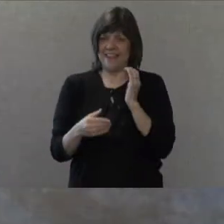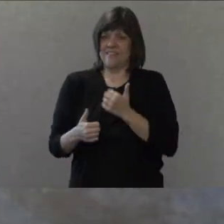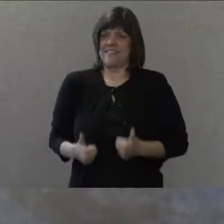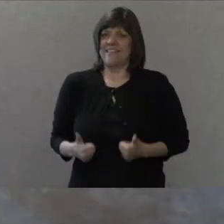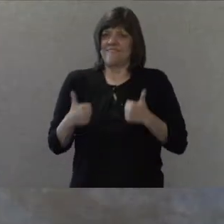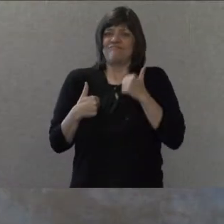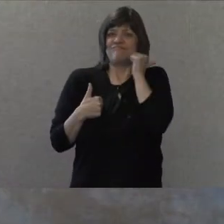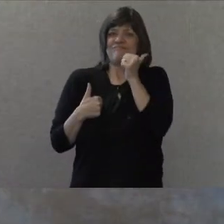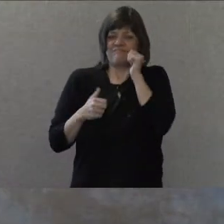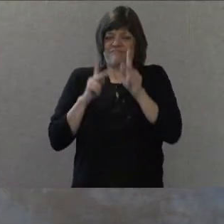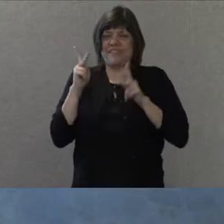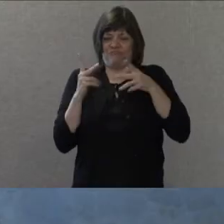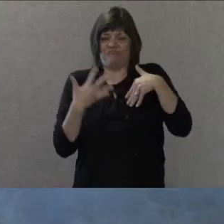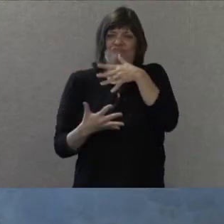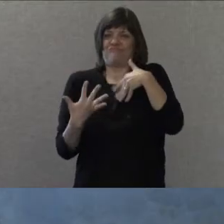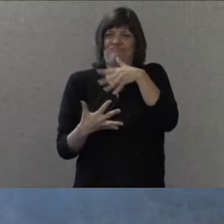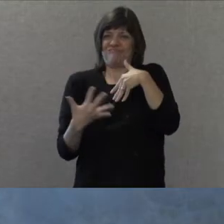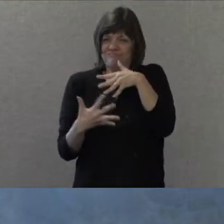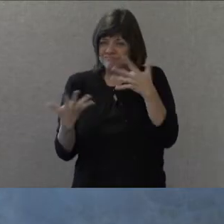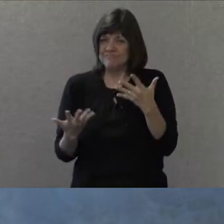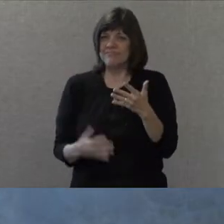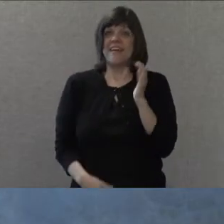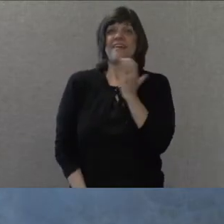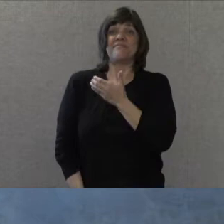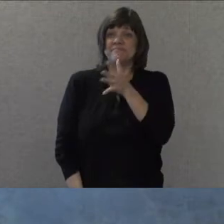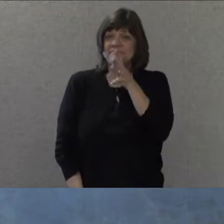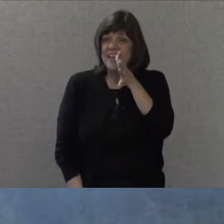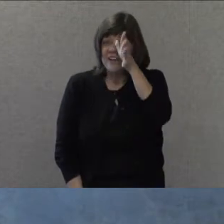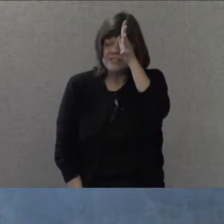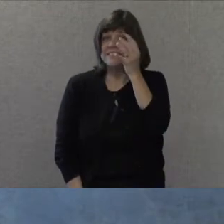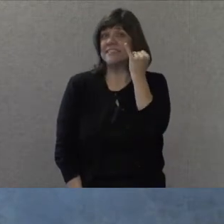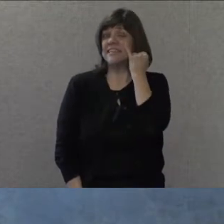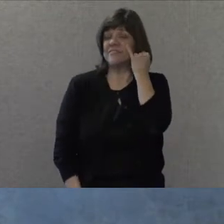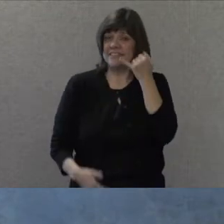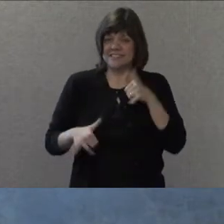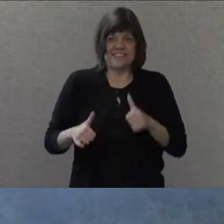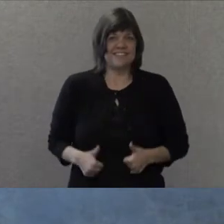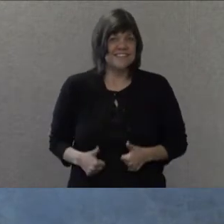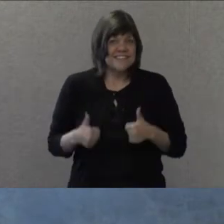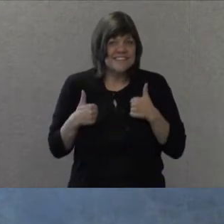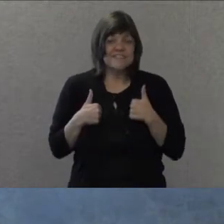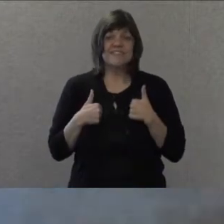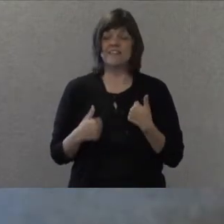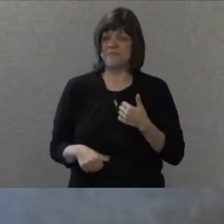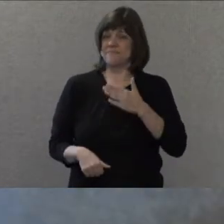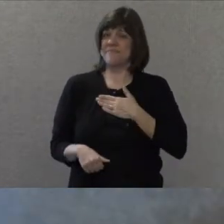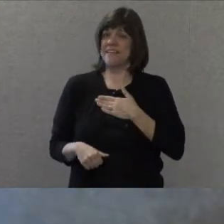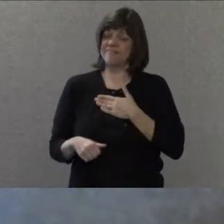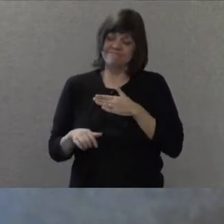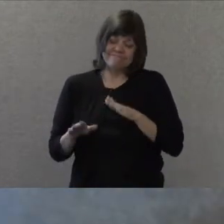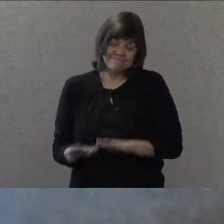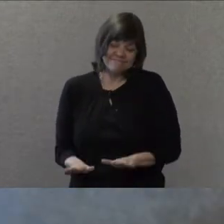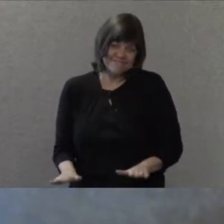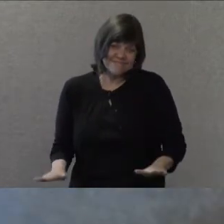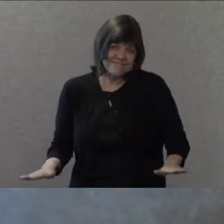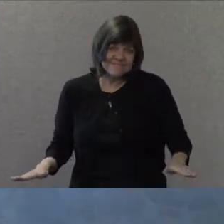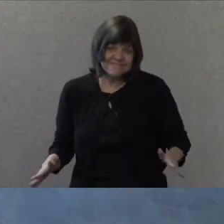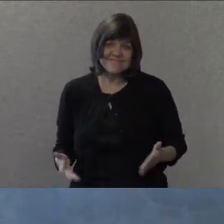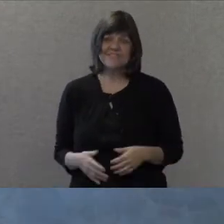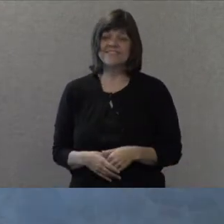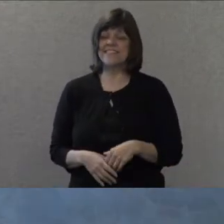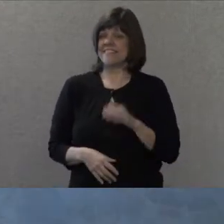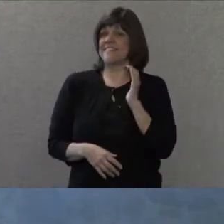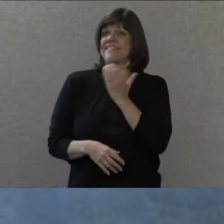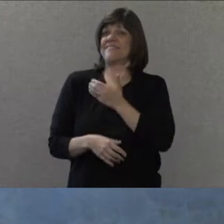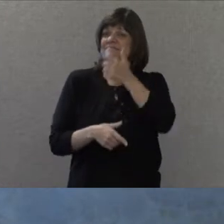Everybody that's in our lives. Well, our parents, they're still alive. My little kids.